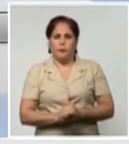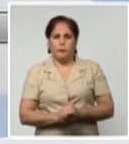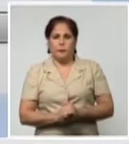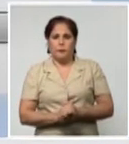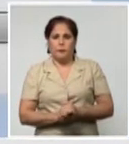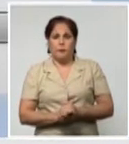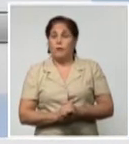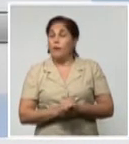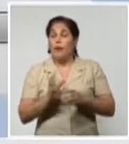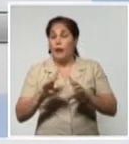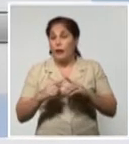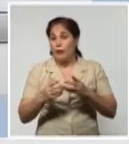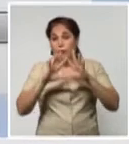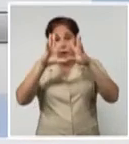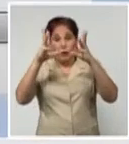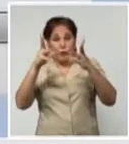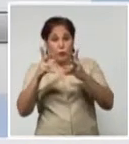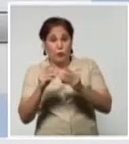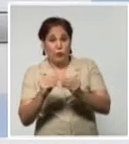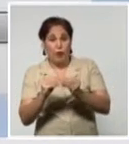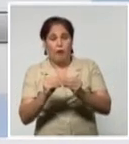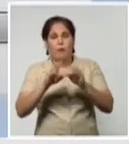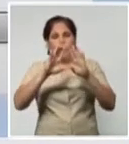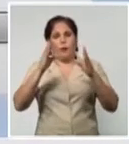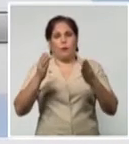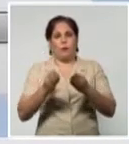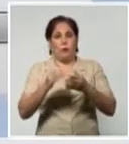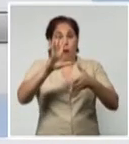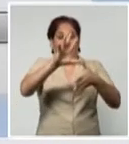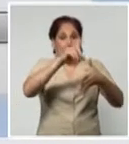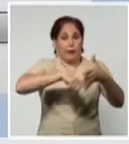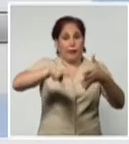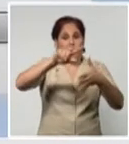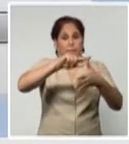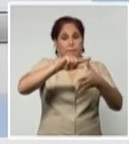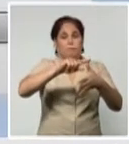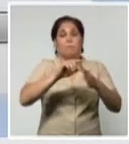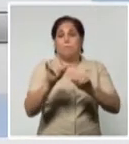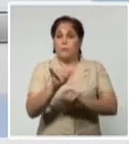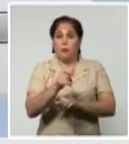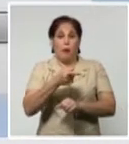49.31% of the total of cases confirmed in the world.